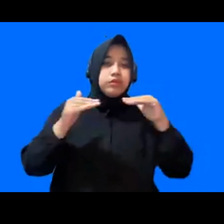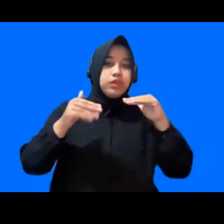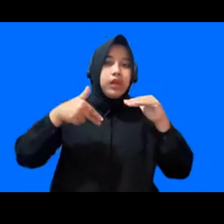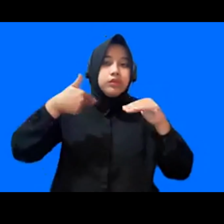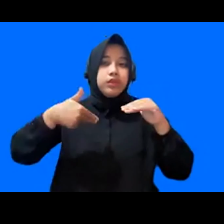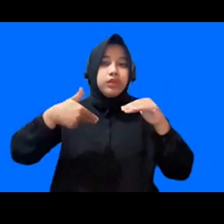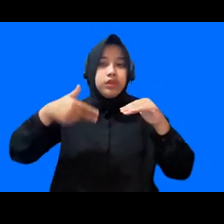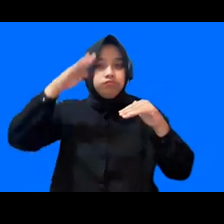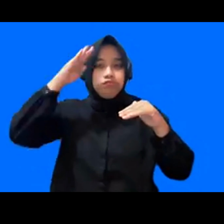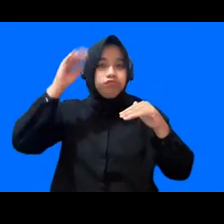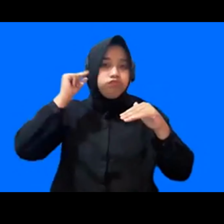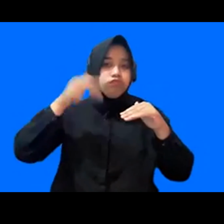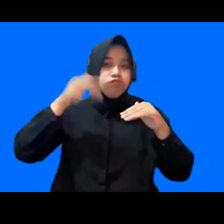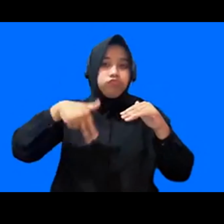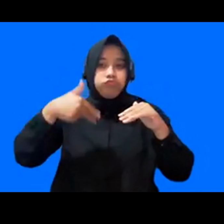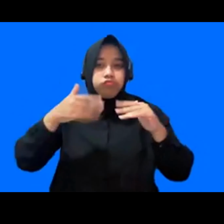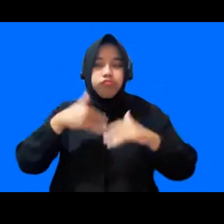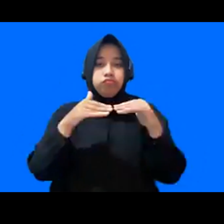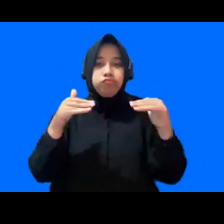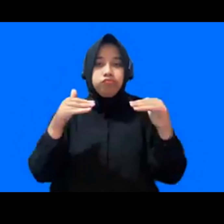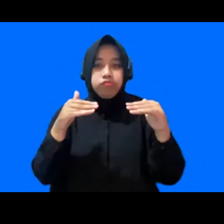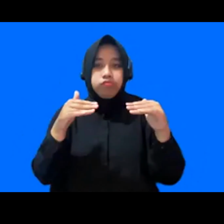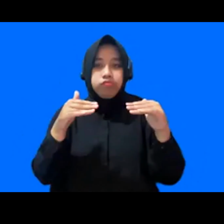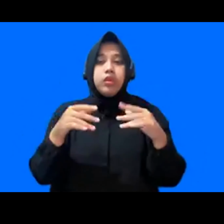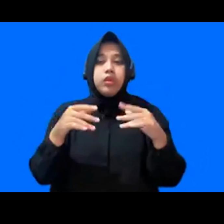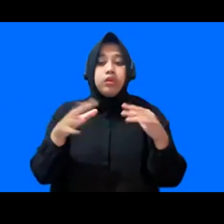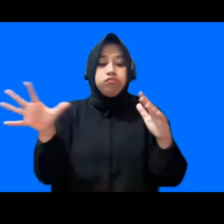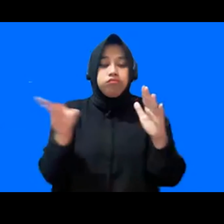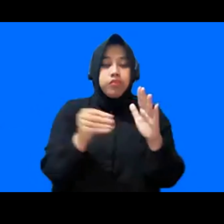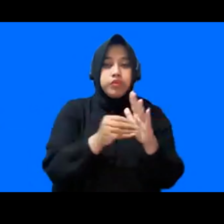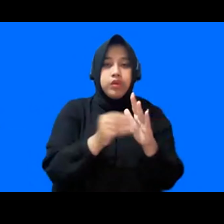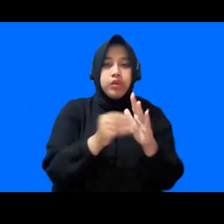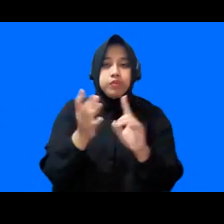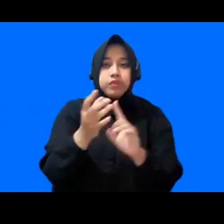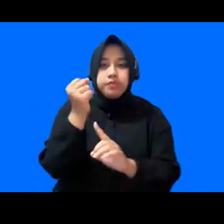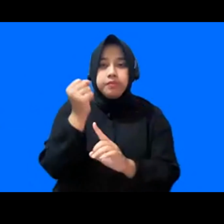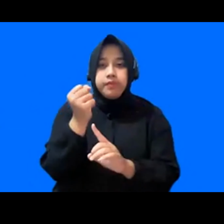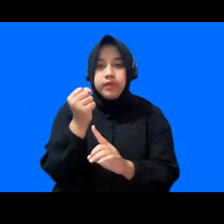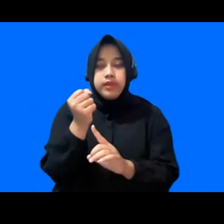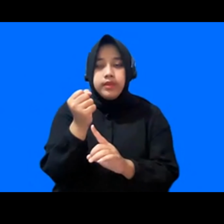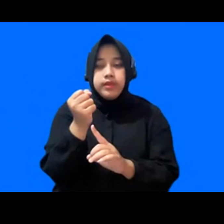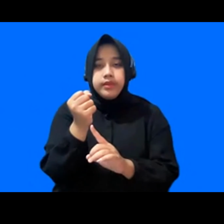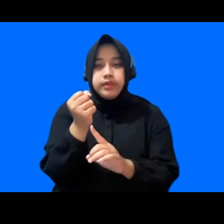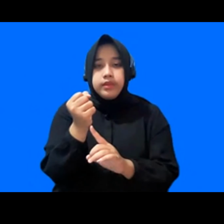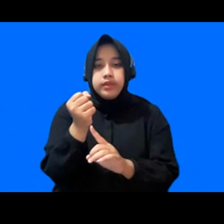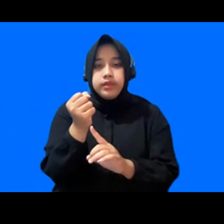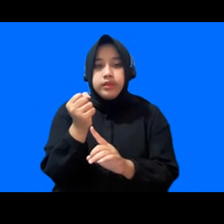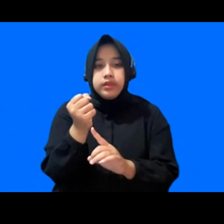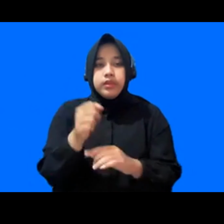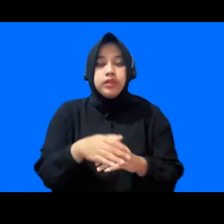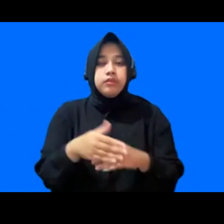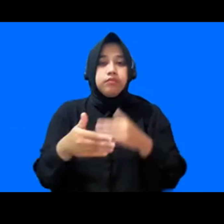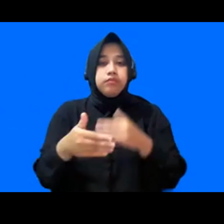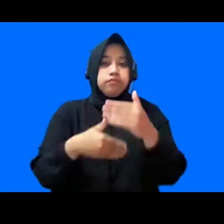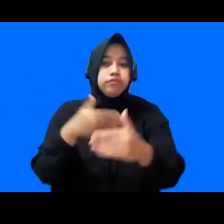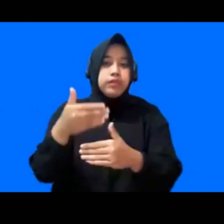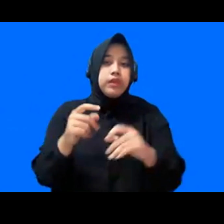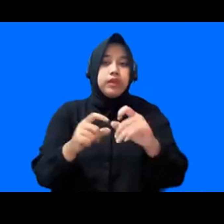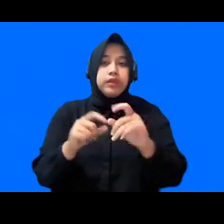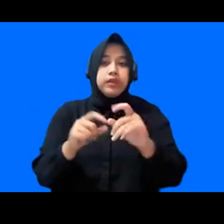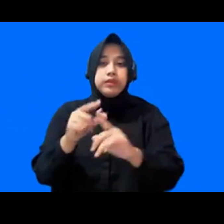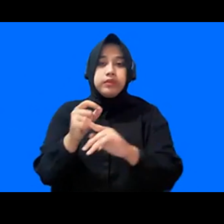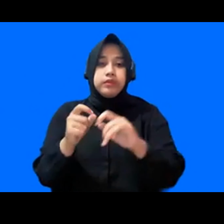achieving the standalone sustainable development goals and in mainstreaming of targets and indicators